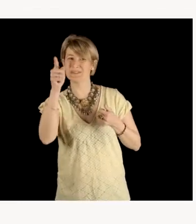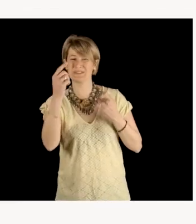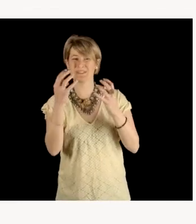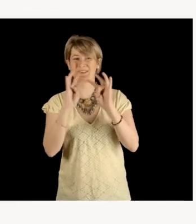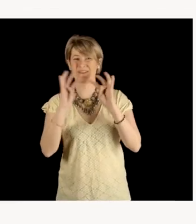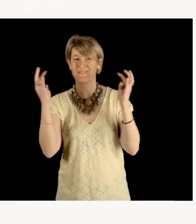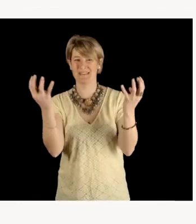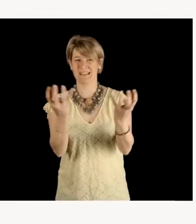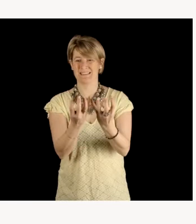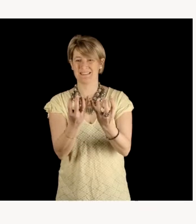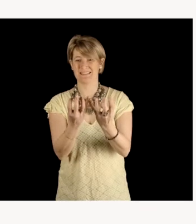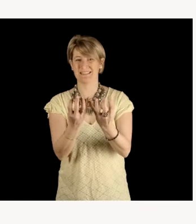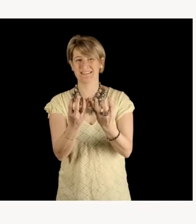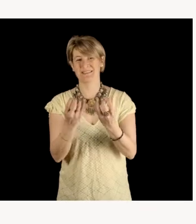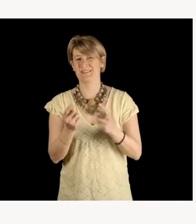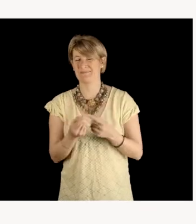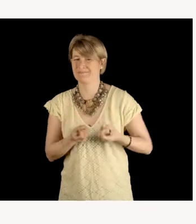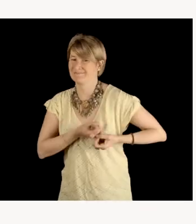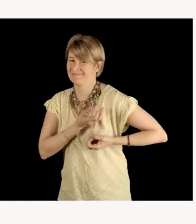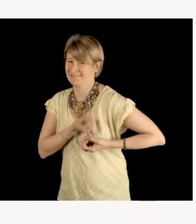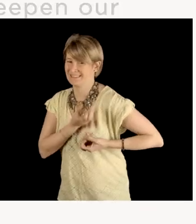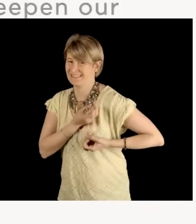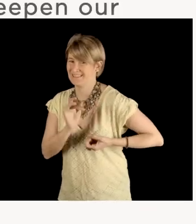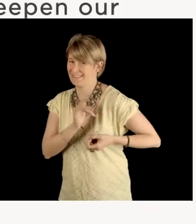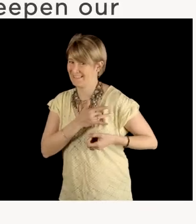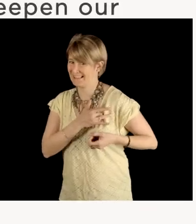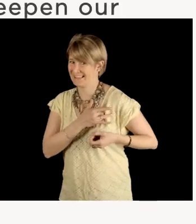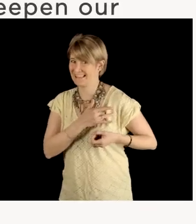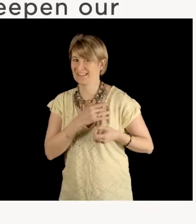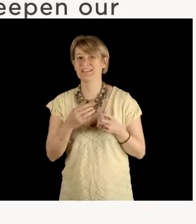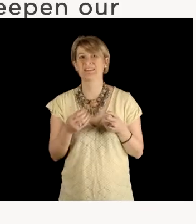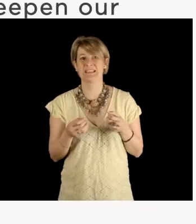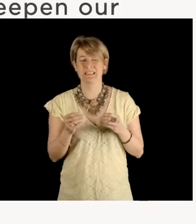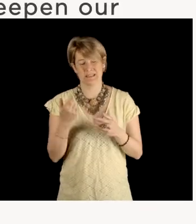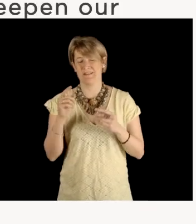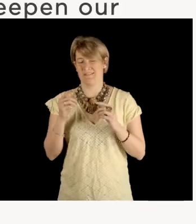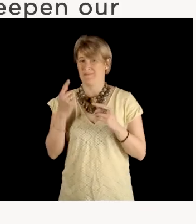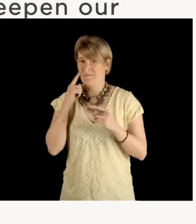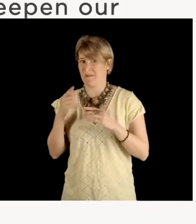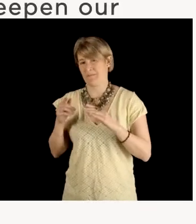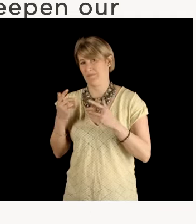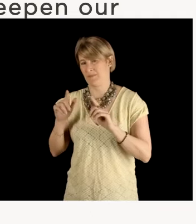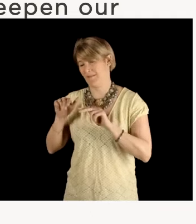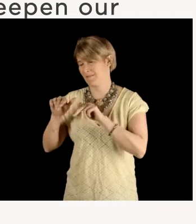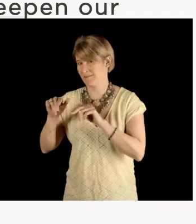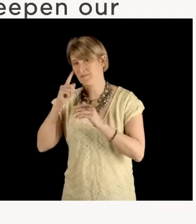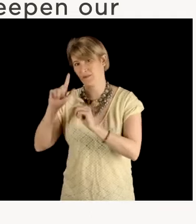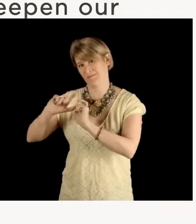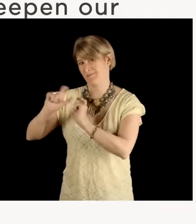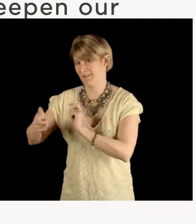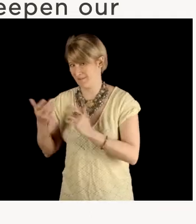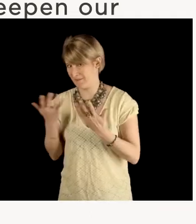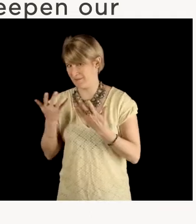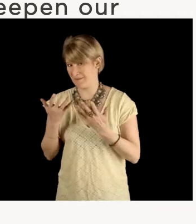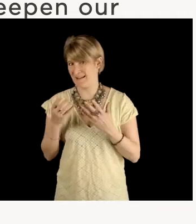and welcome back to day 2 of our Heartfulness Institute Masterclass. Let's get straight into our practice and allow ourselves to